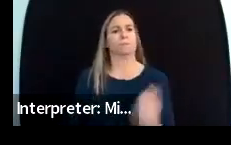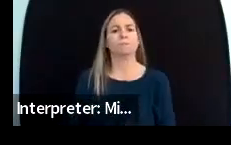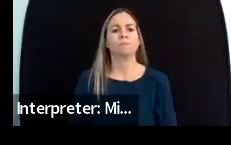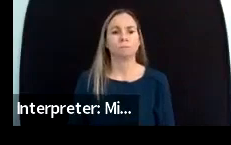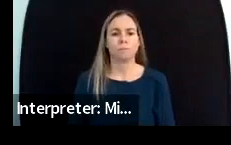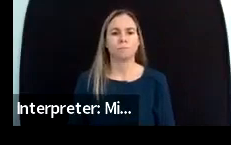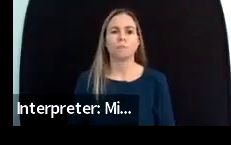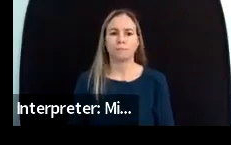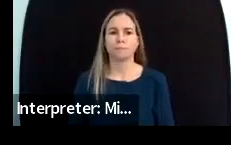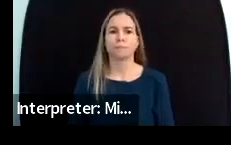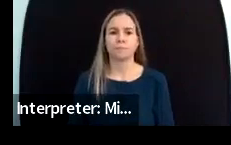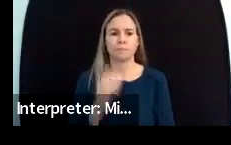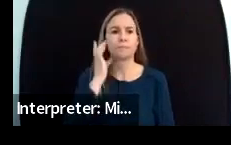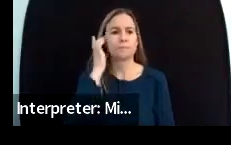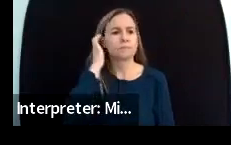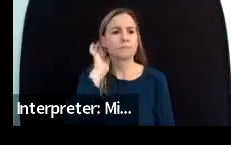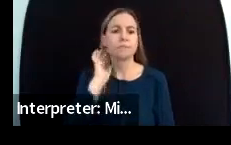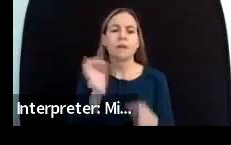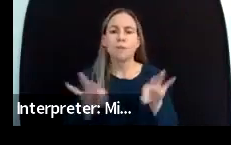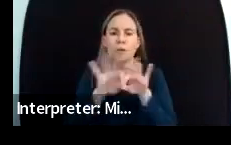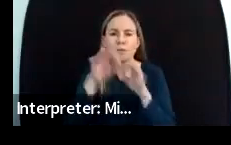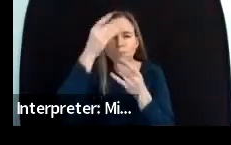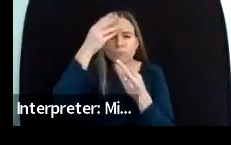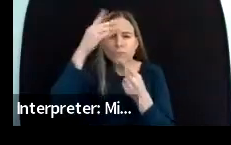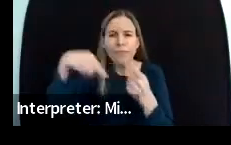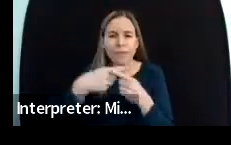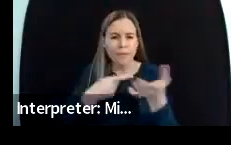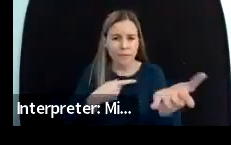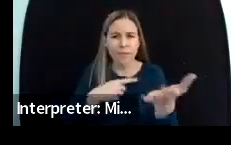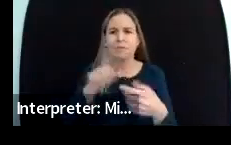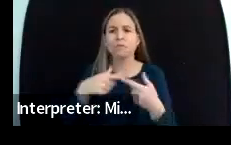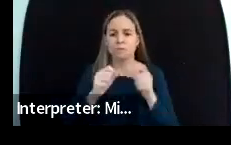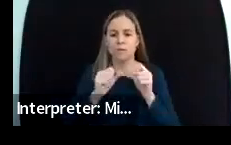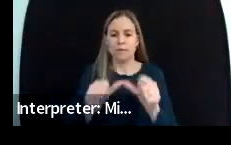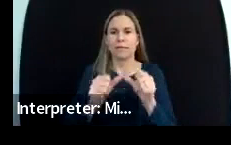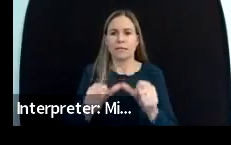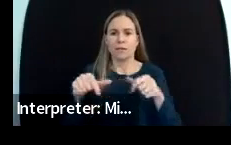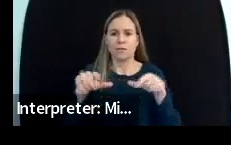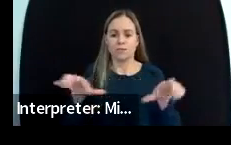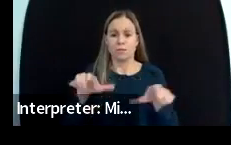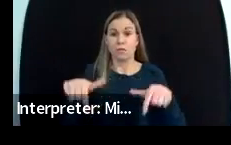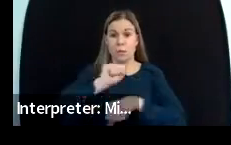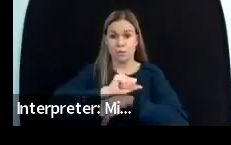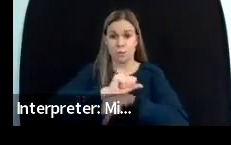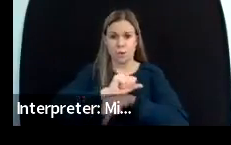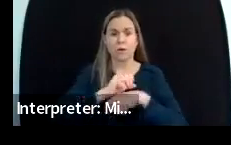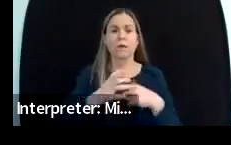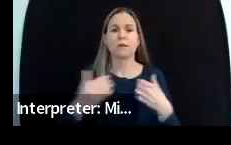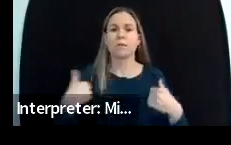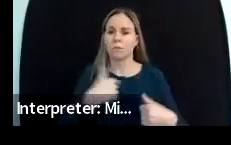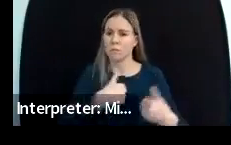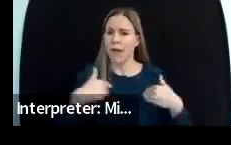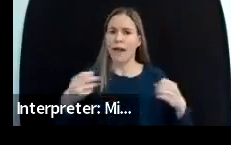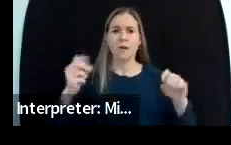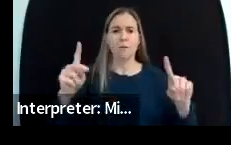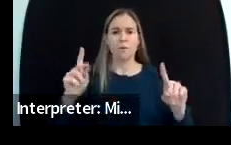And so just something to marinate on as we continue to do this work. There are opportunities for us to do